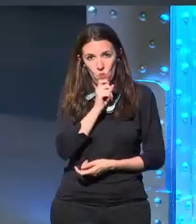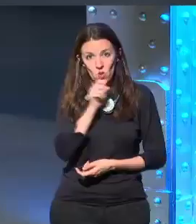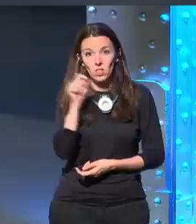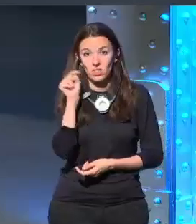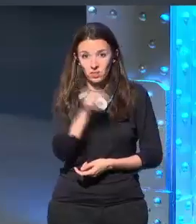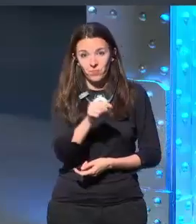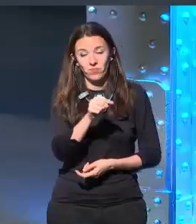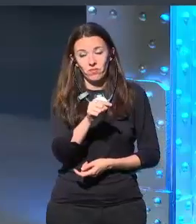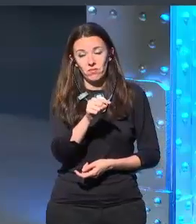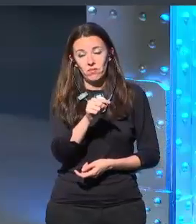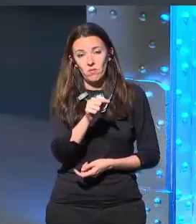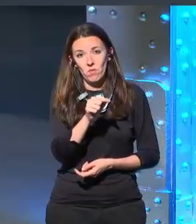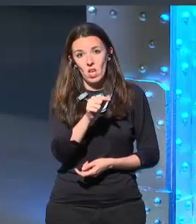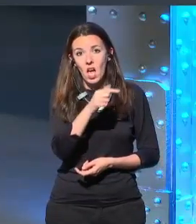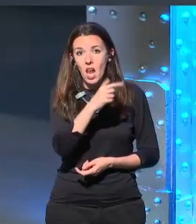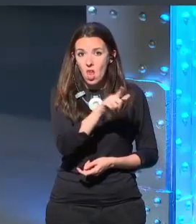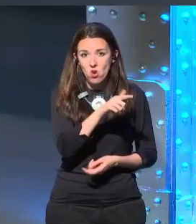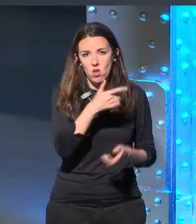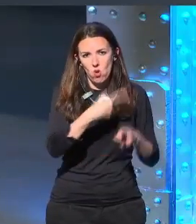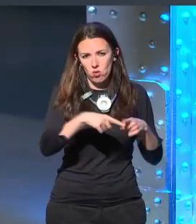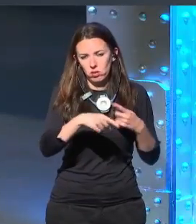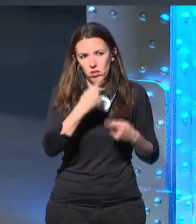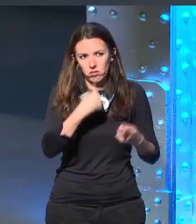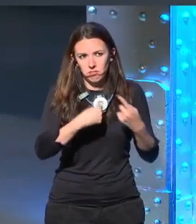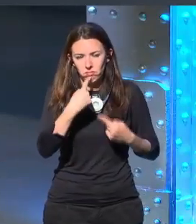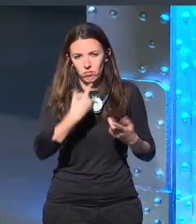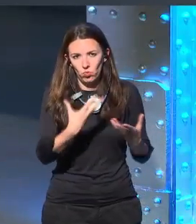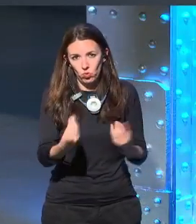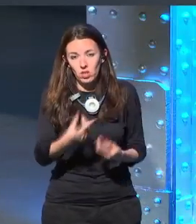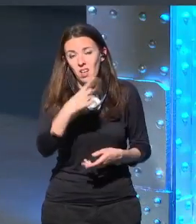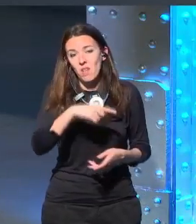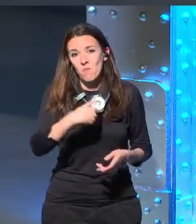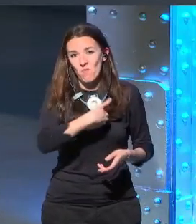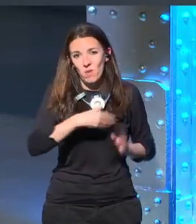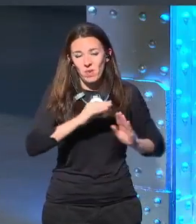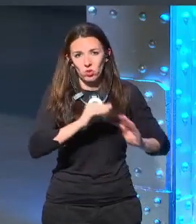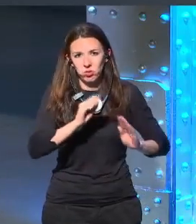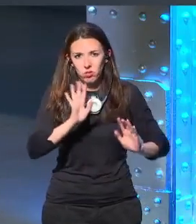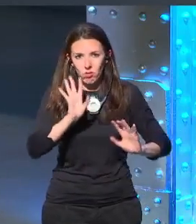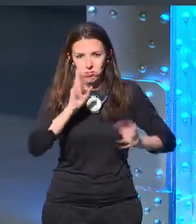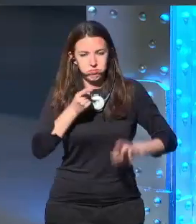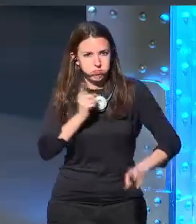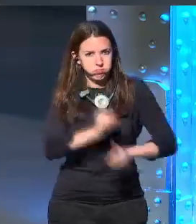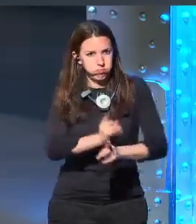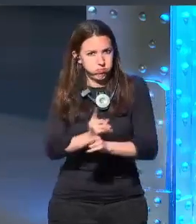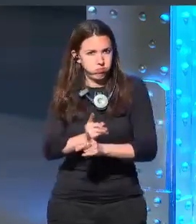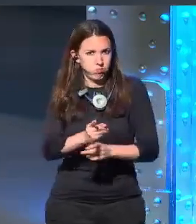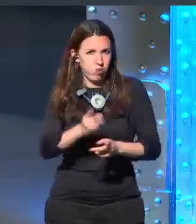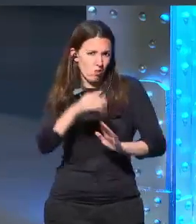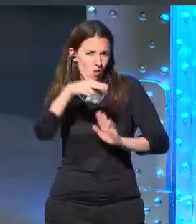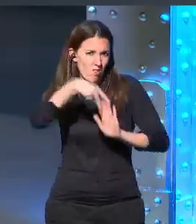his research into nature. Leonardo, in this regard, has many things to share with us. He was a